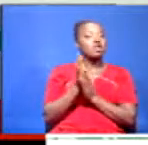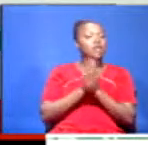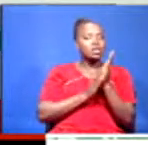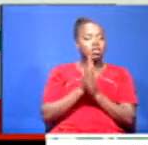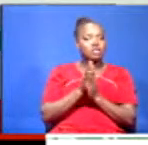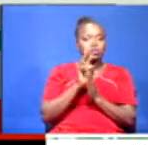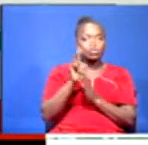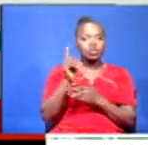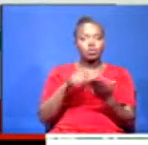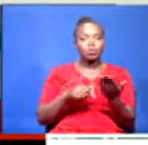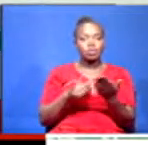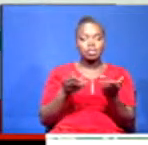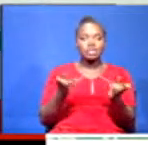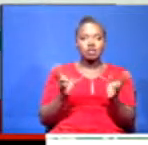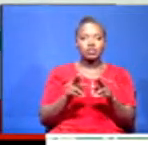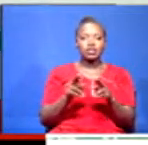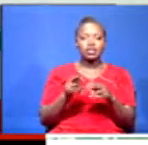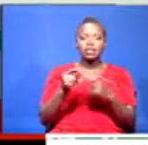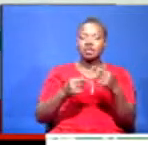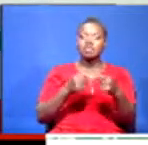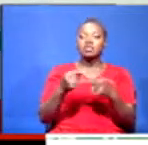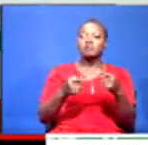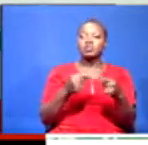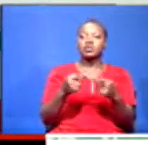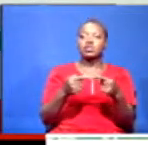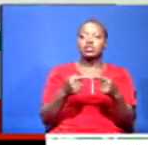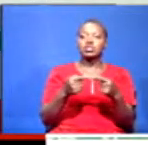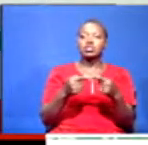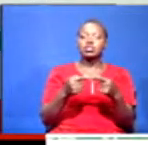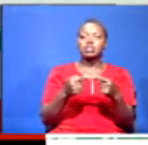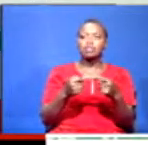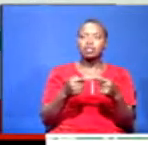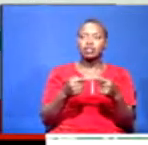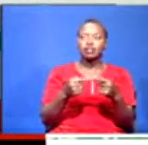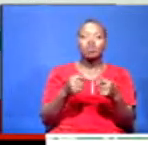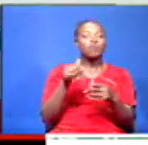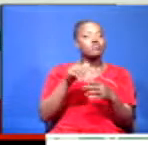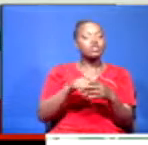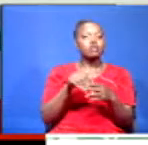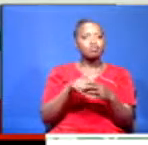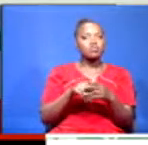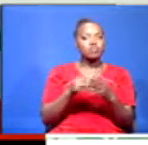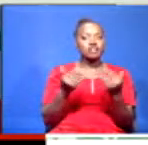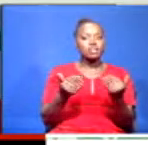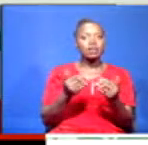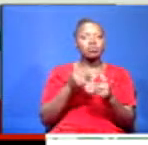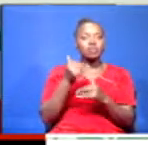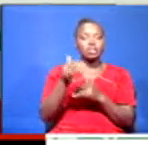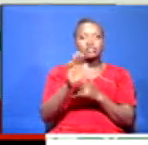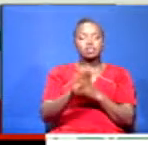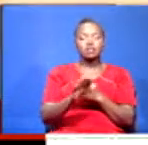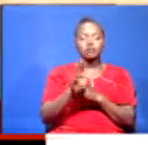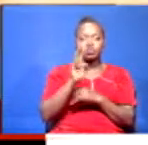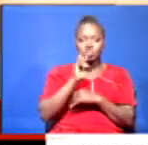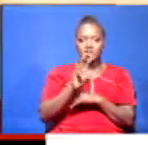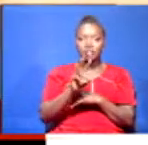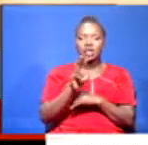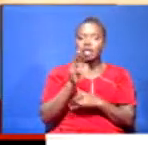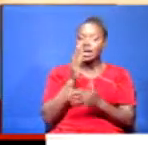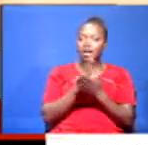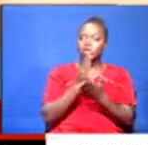what's happening, the progress on the uptake of the investment. Now the next step is to see actually